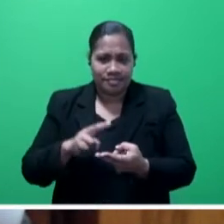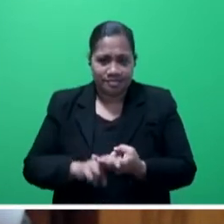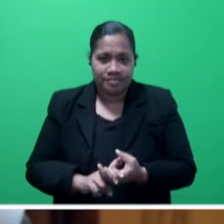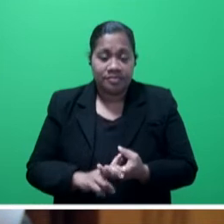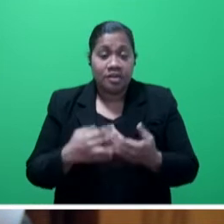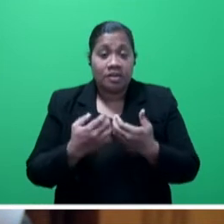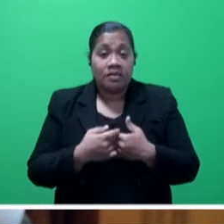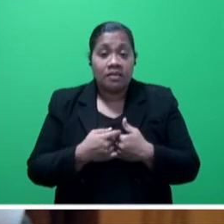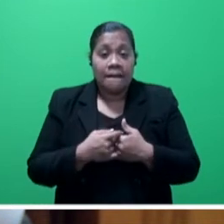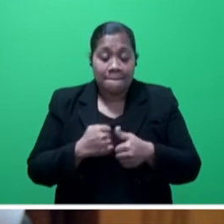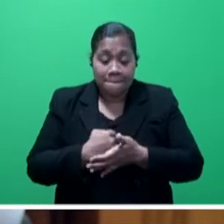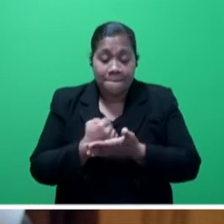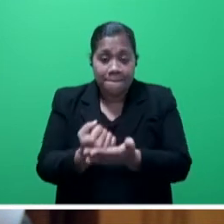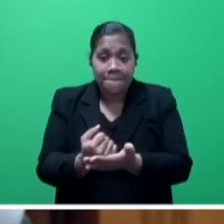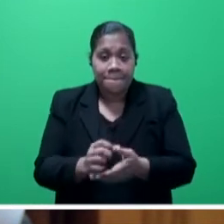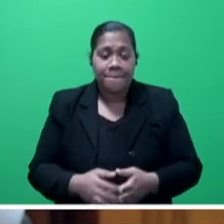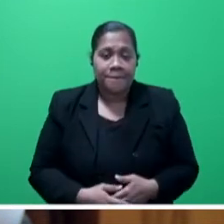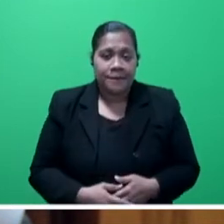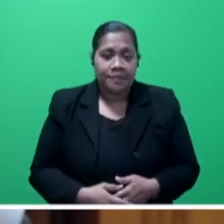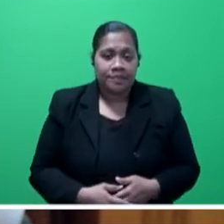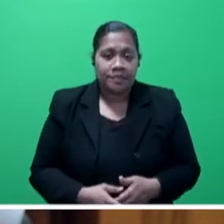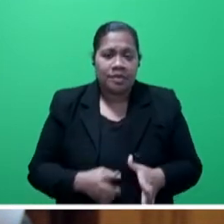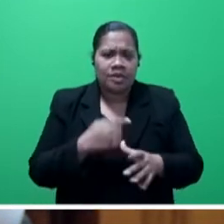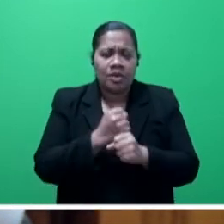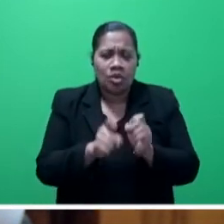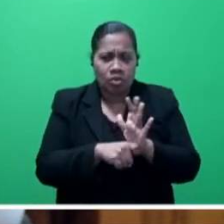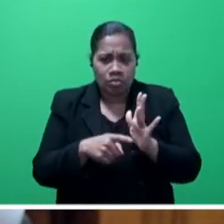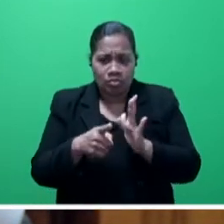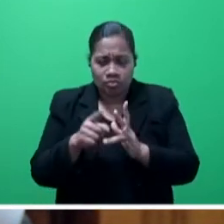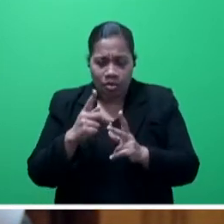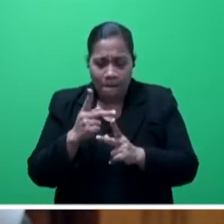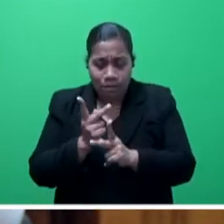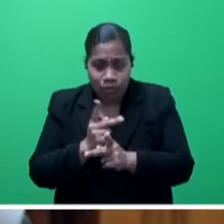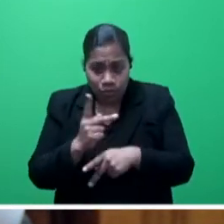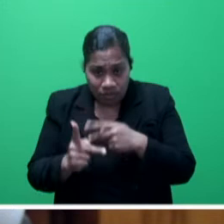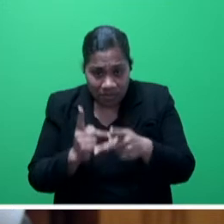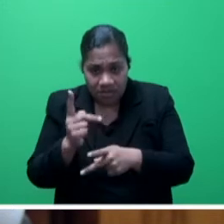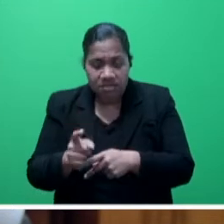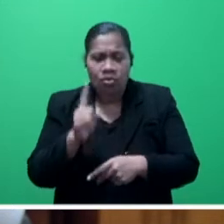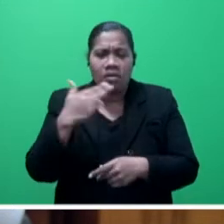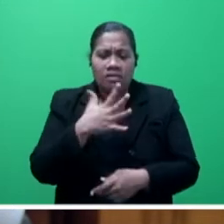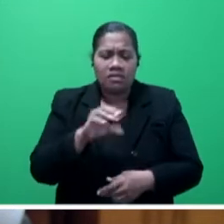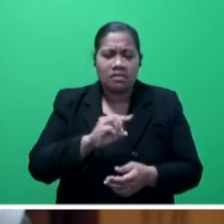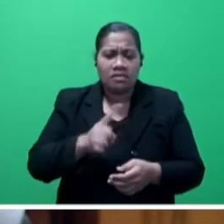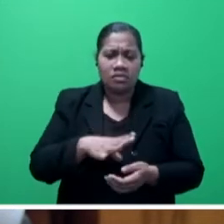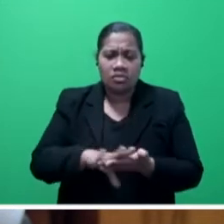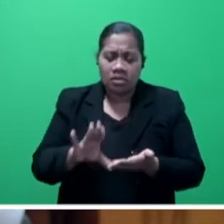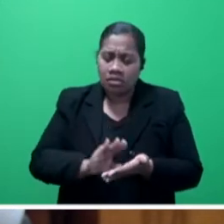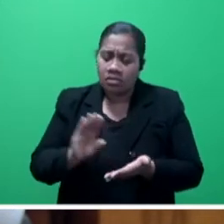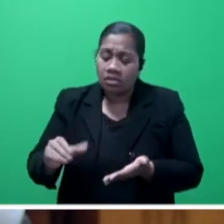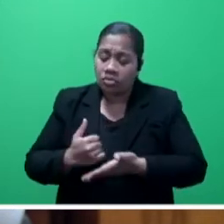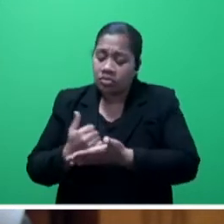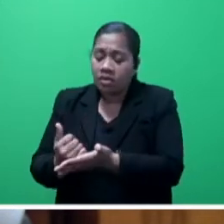Equity support to agro-exporters and processors. Mr. Speaker, say $150,000 have been allocated to assist